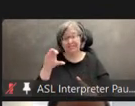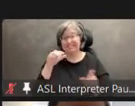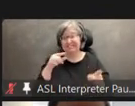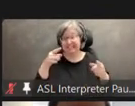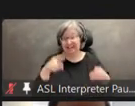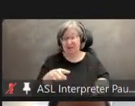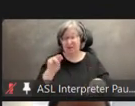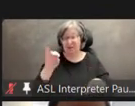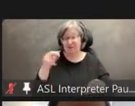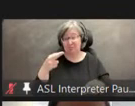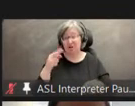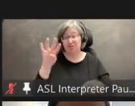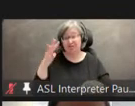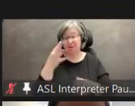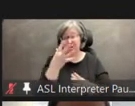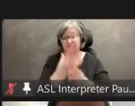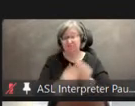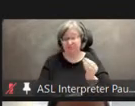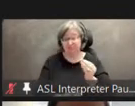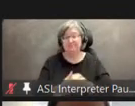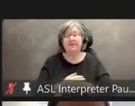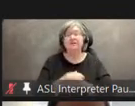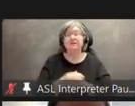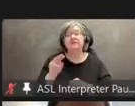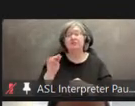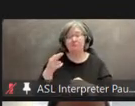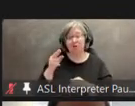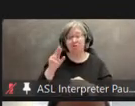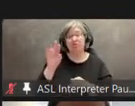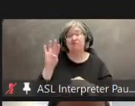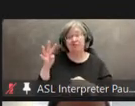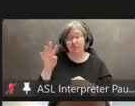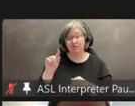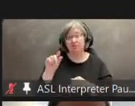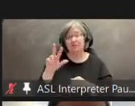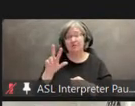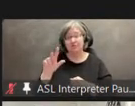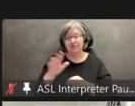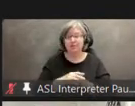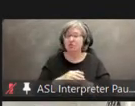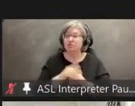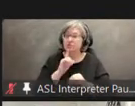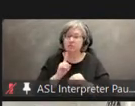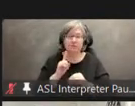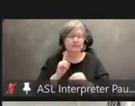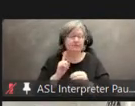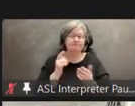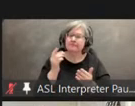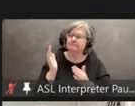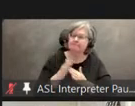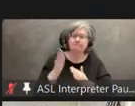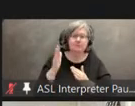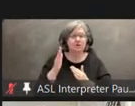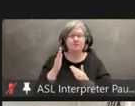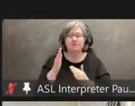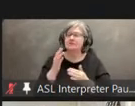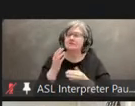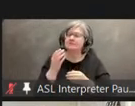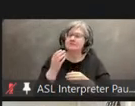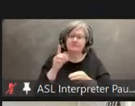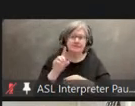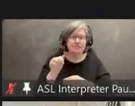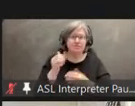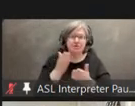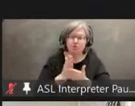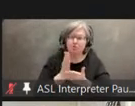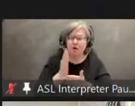March 4th, 2023. Judy was at the forefront of major disability rights demonstrations, helped spearhead the passage